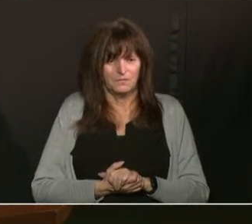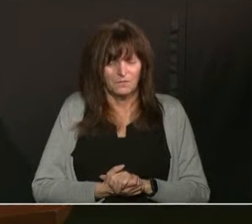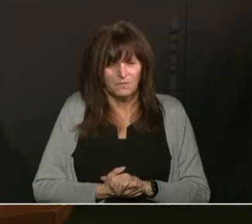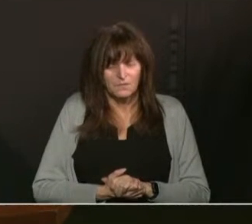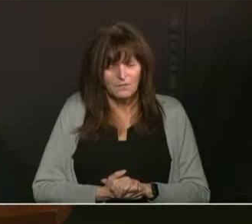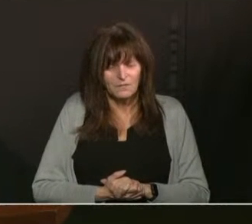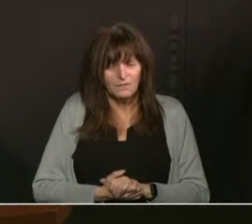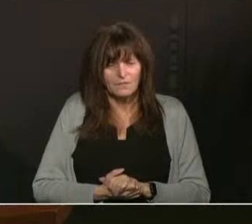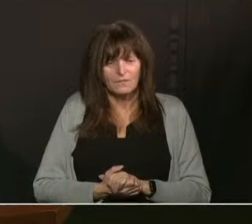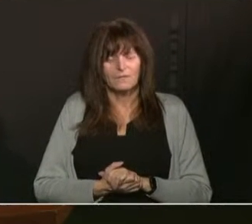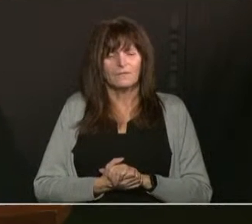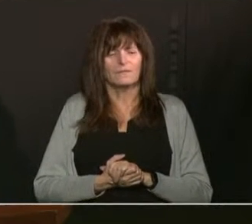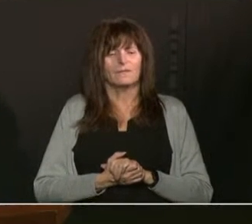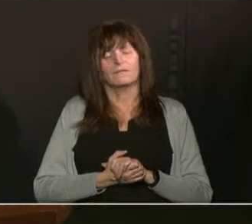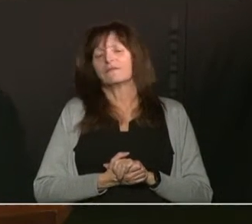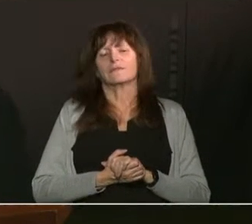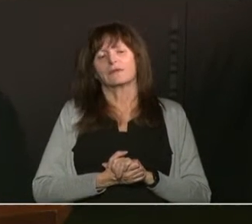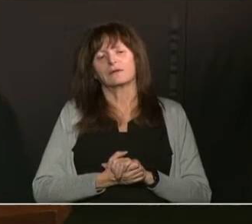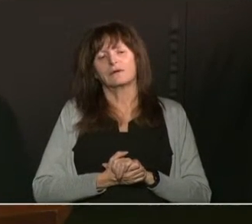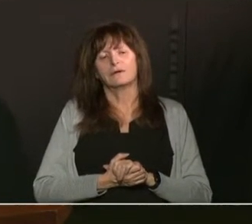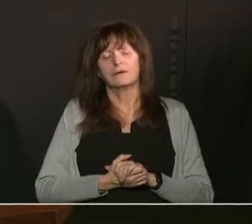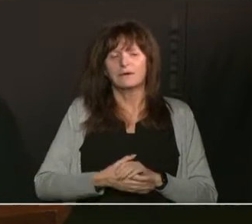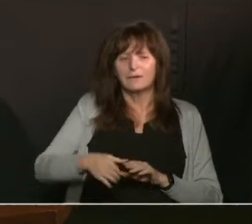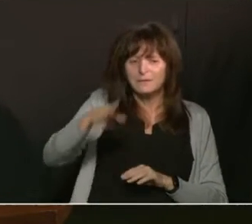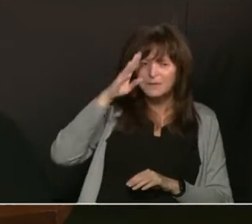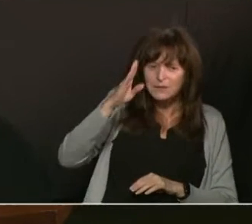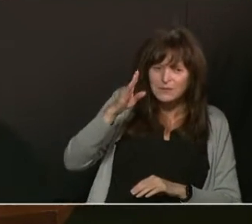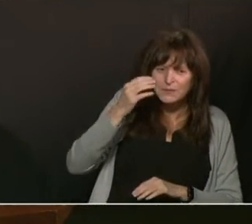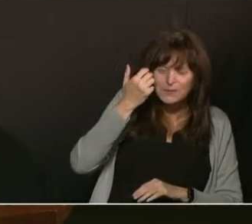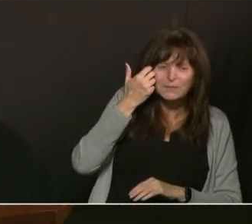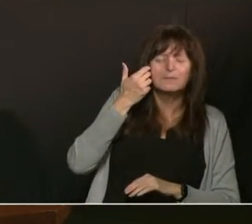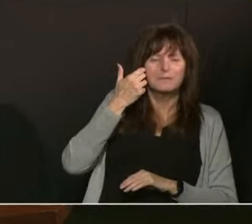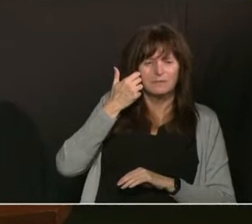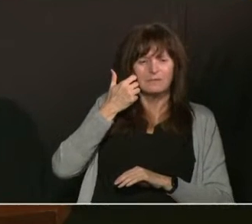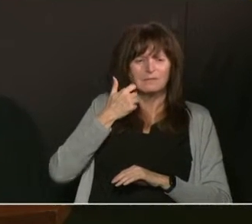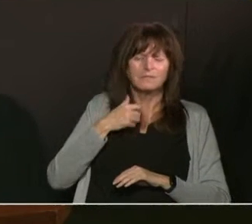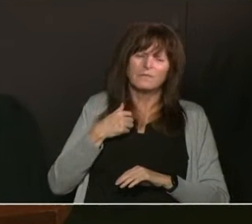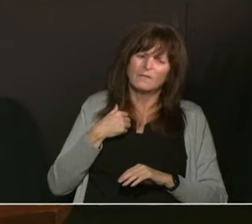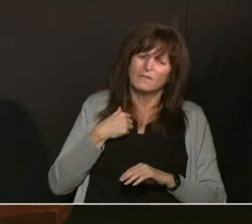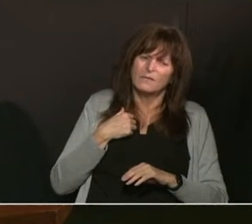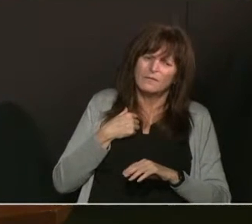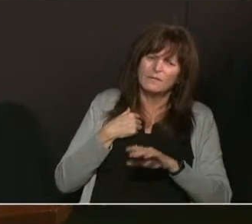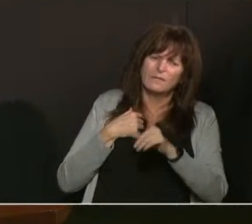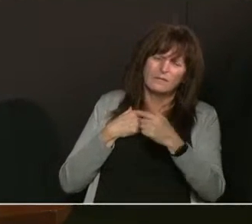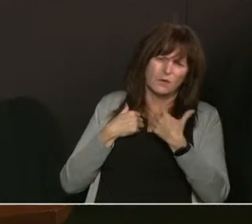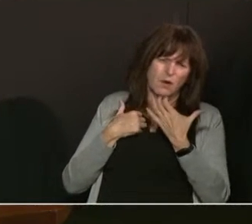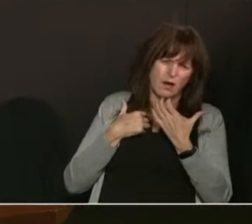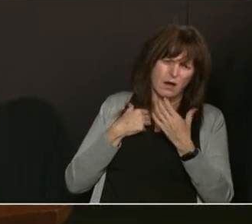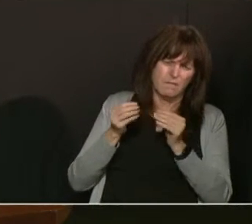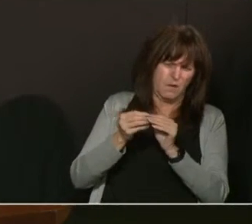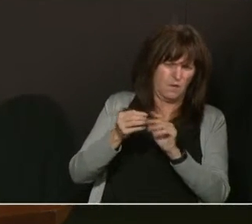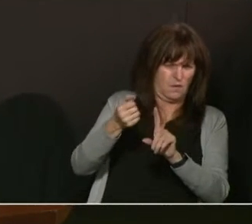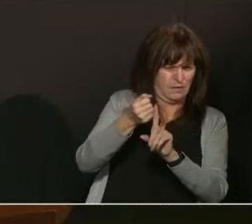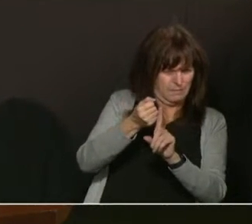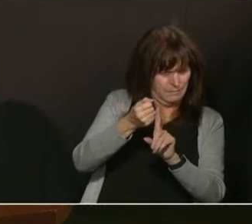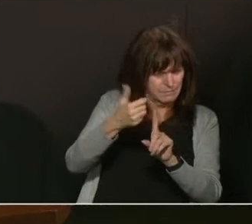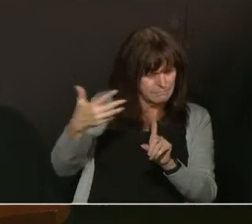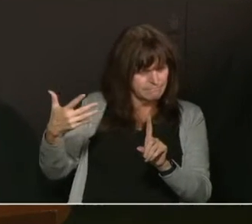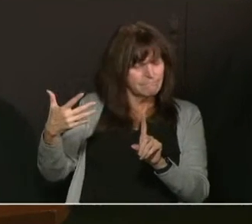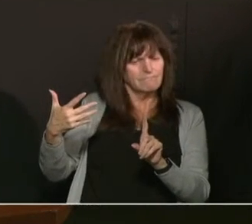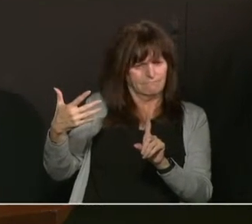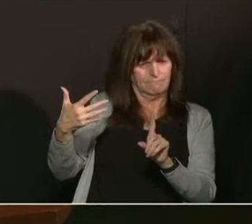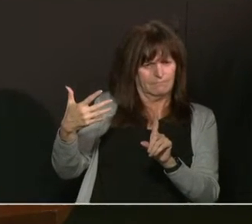you can spell out for me just a little more when you were talking earlier about what you're looking at as far as healthcare